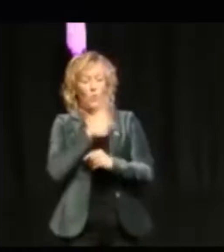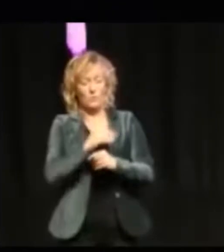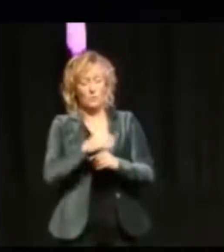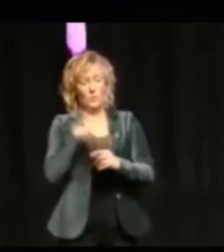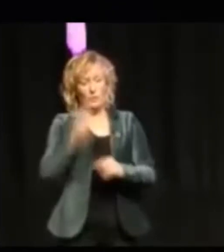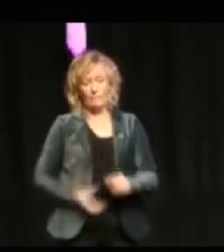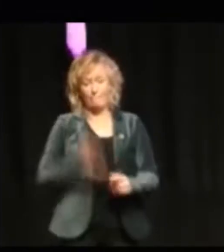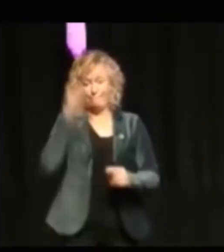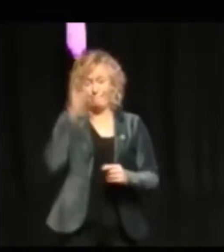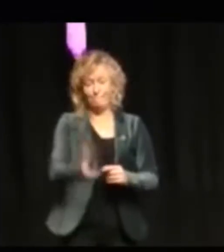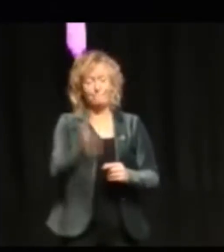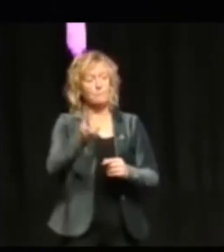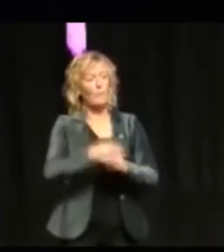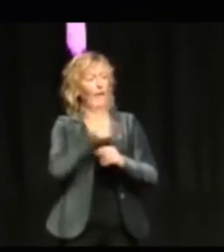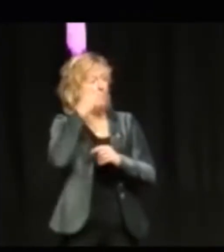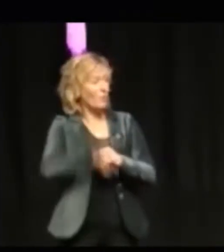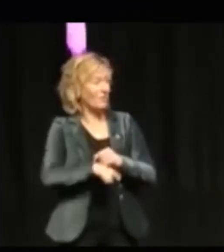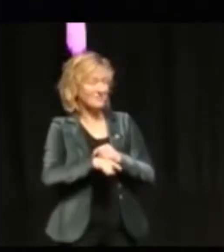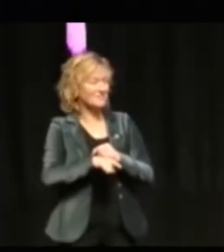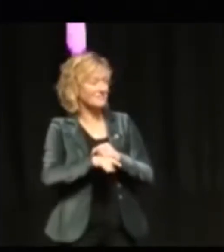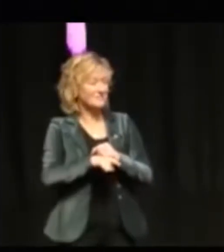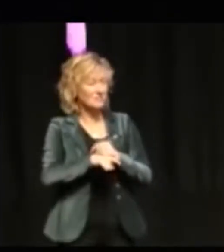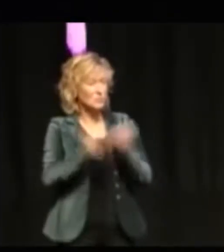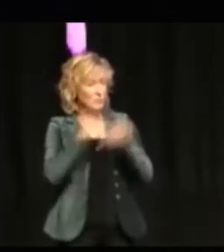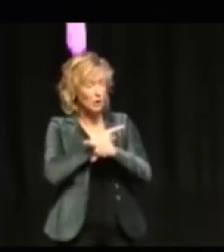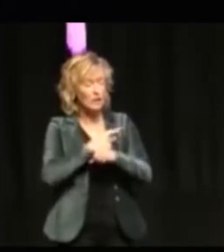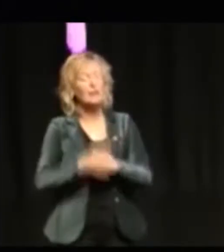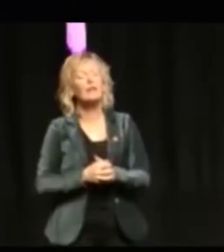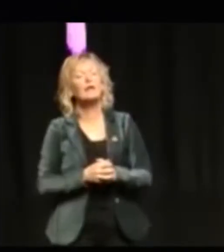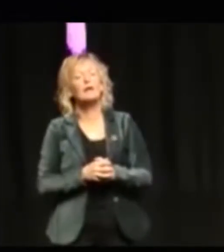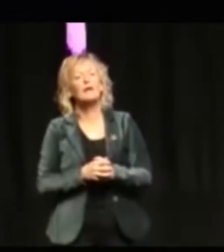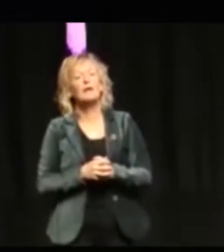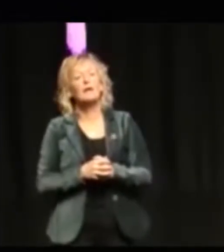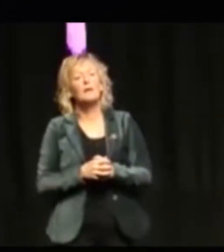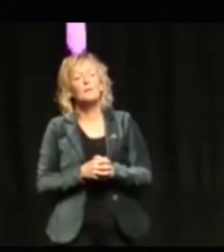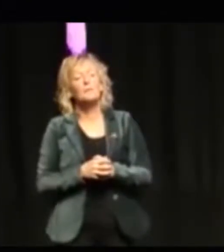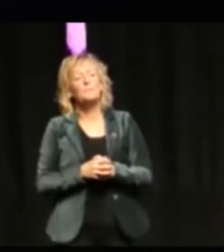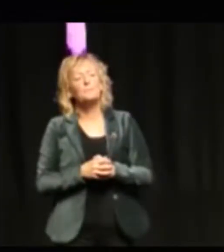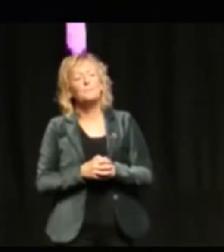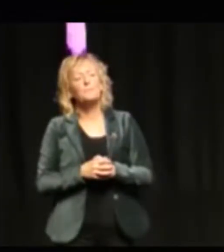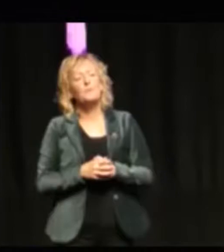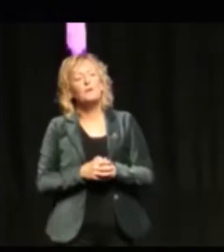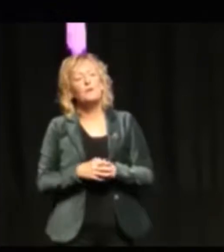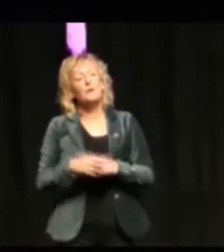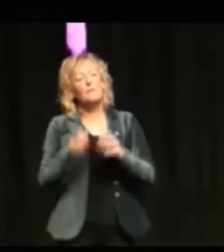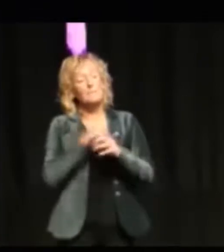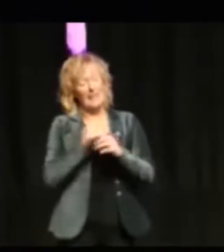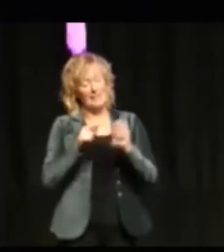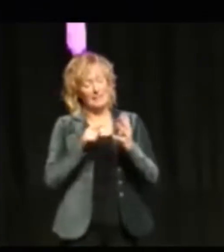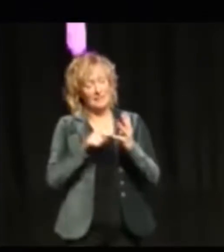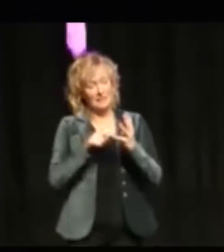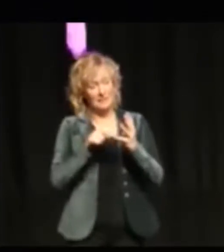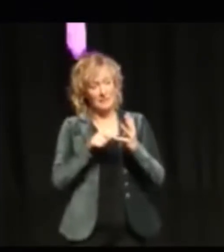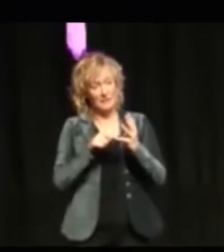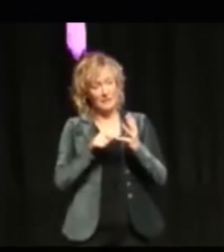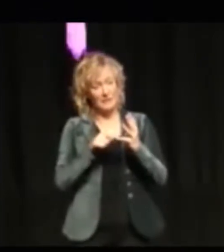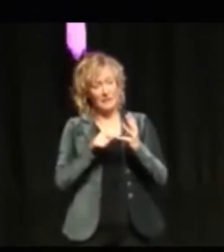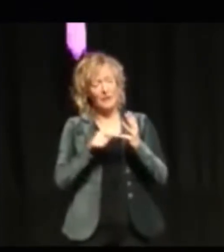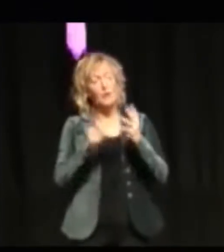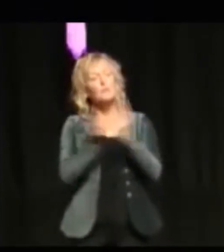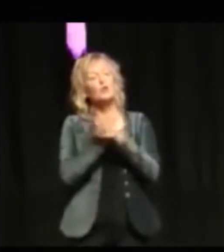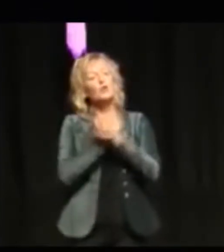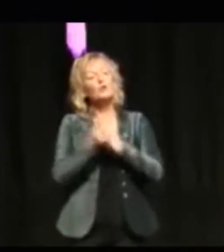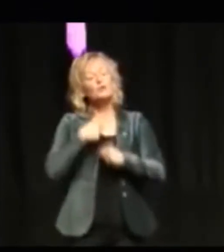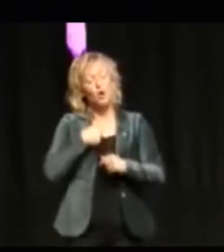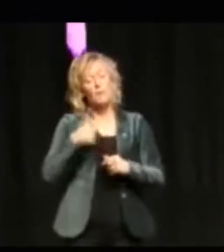40,000 kroner in bills in 1 month. And so a means of complaint means I expect there to be a way to contact